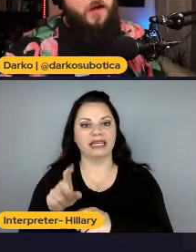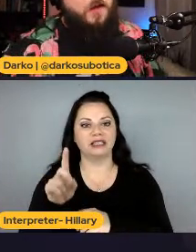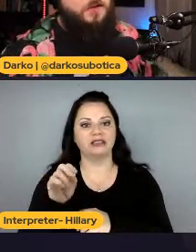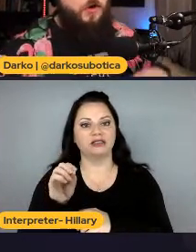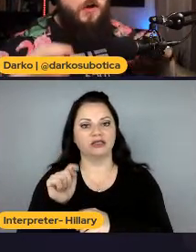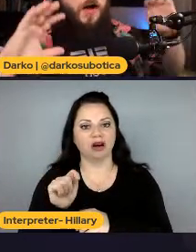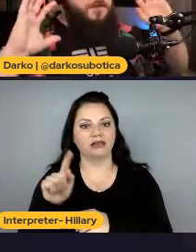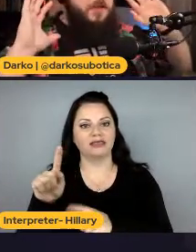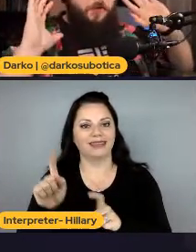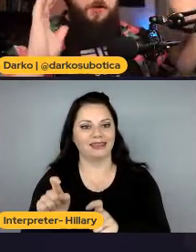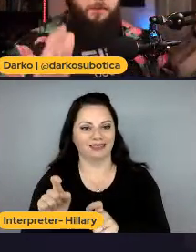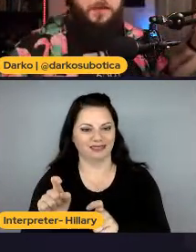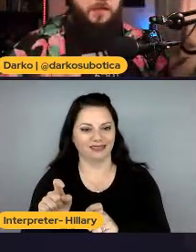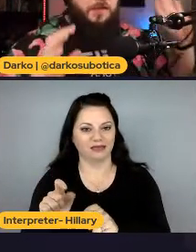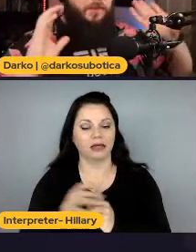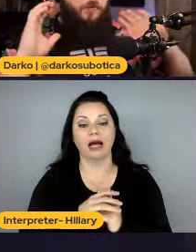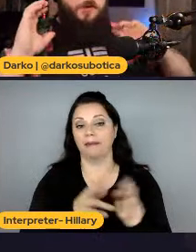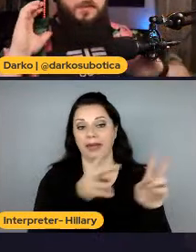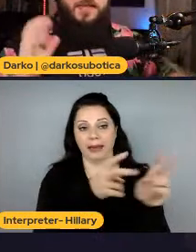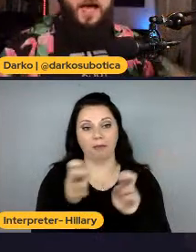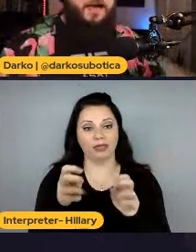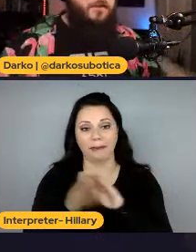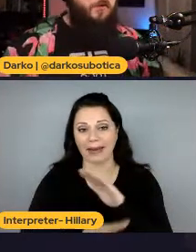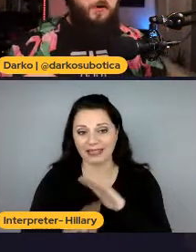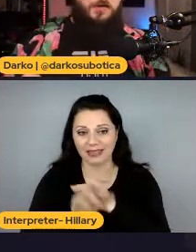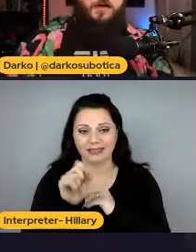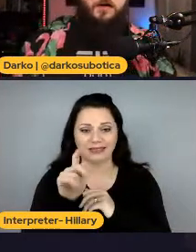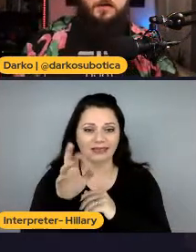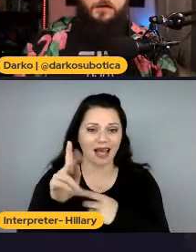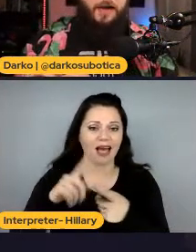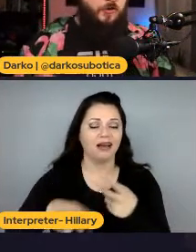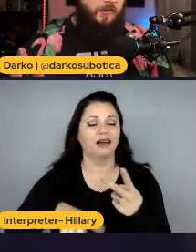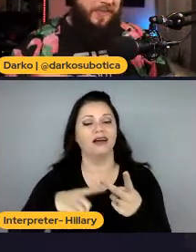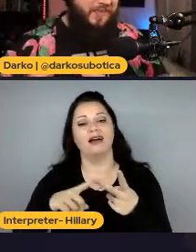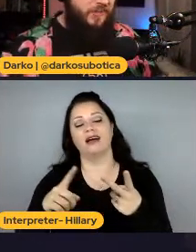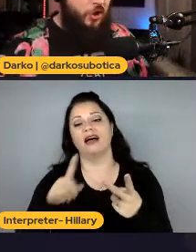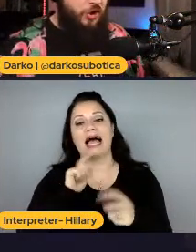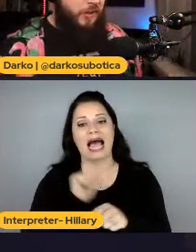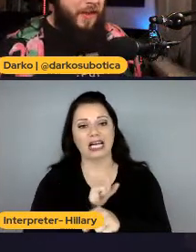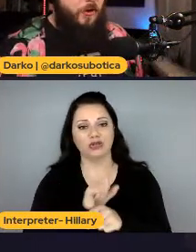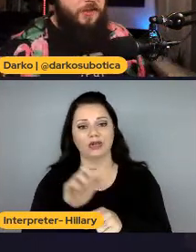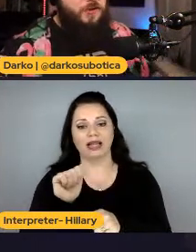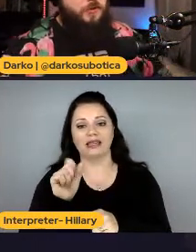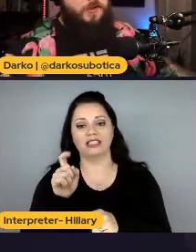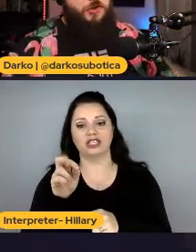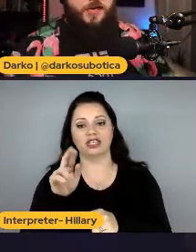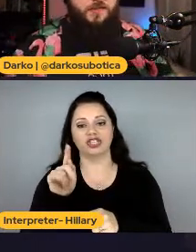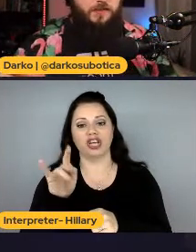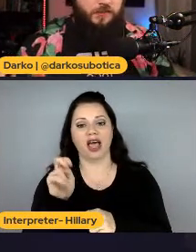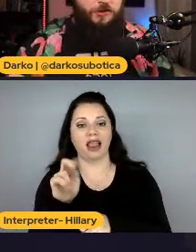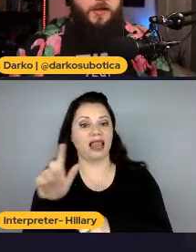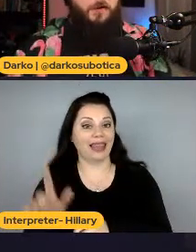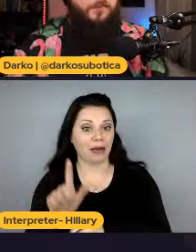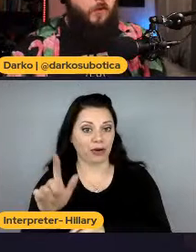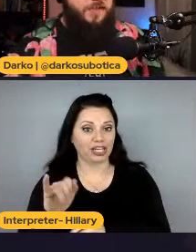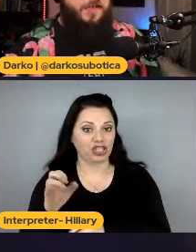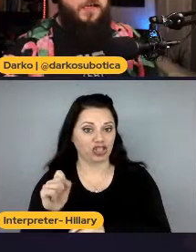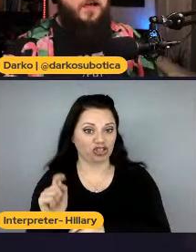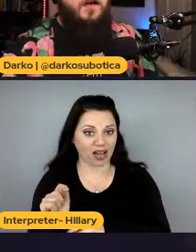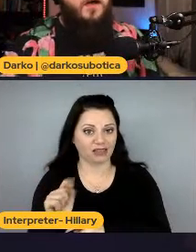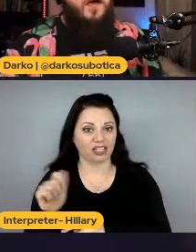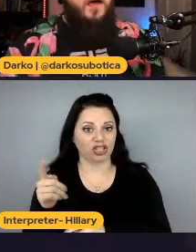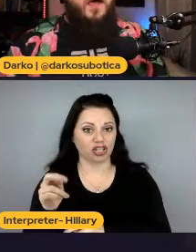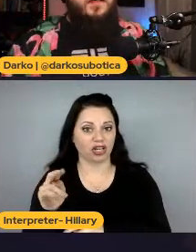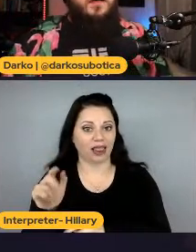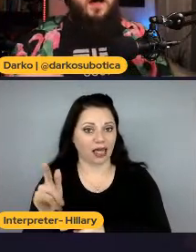in it. So I'm just importing the basics. I'm importing the stack. I'm importing the assertion library. So the jest assertion library for